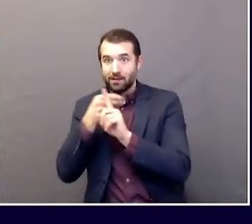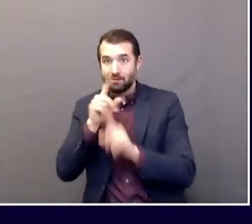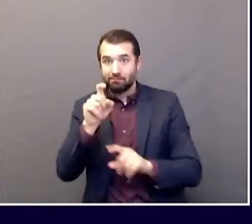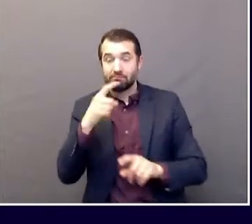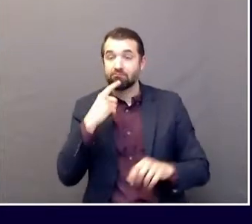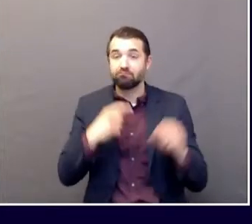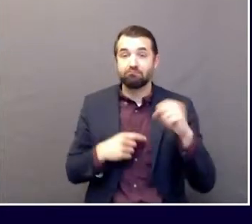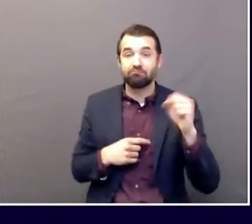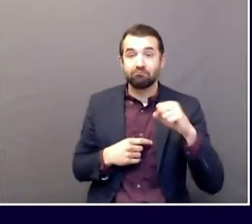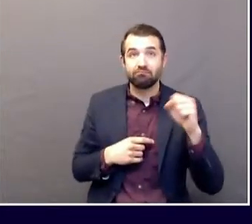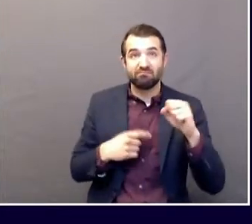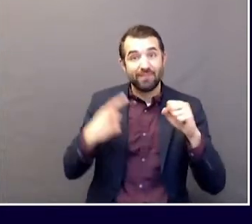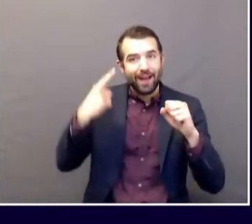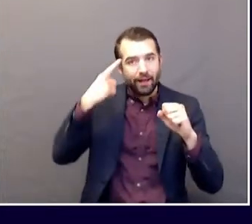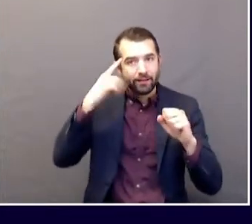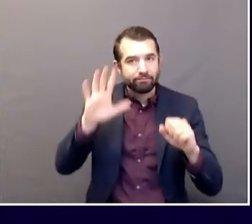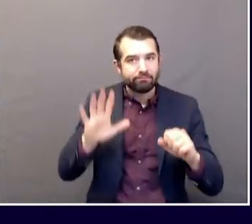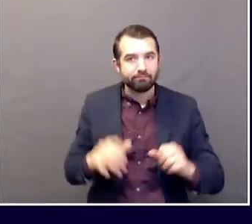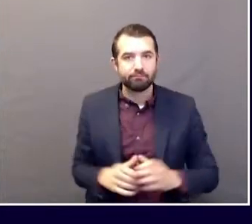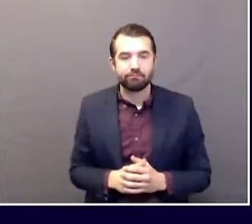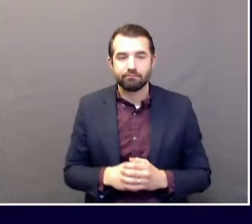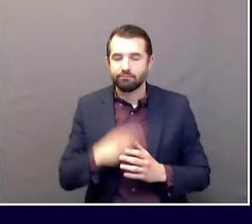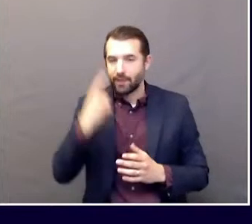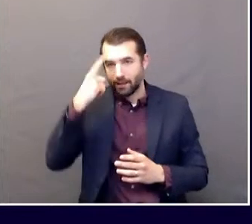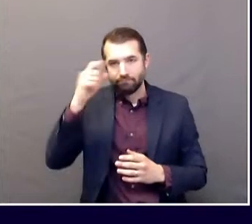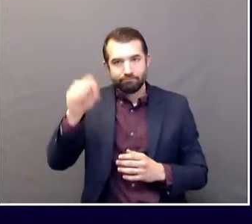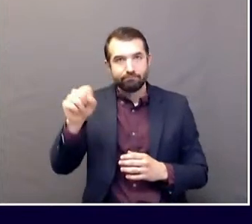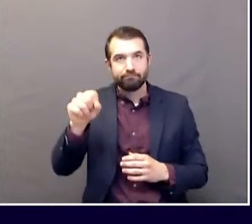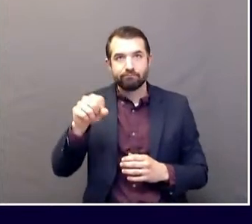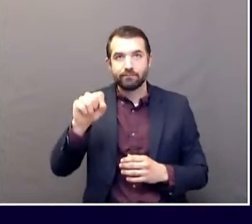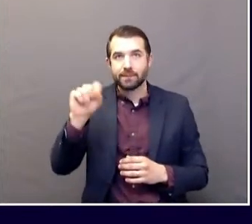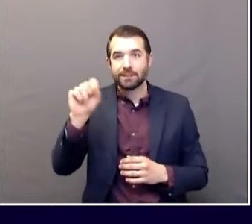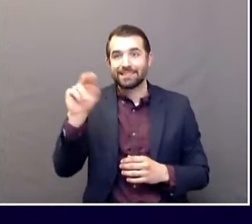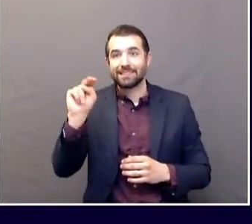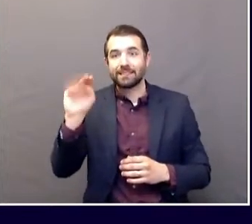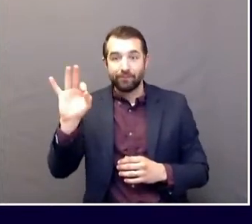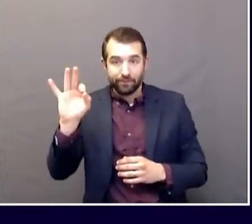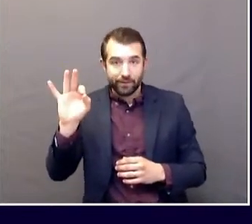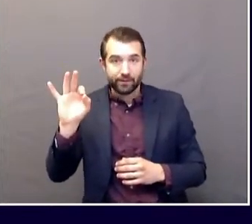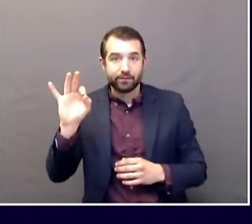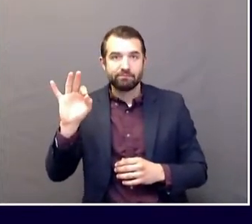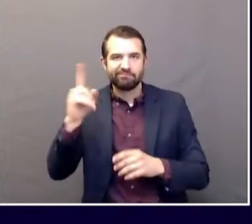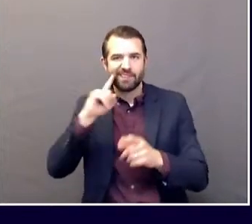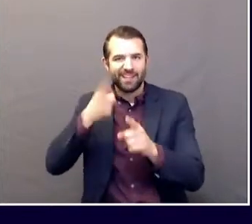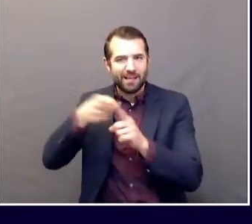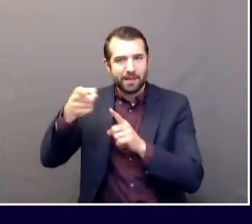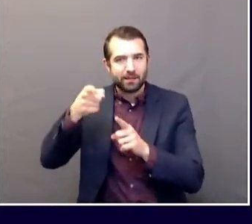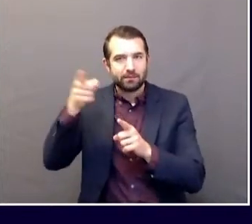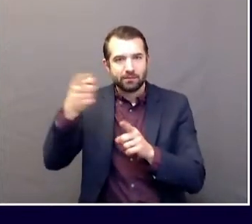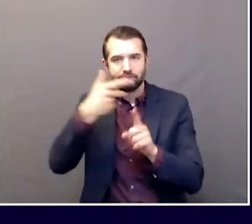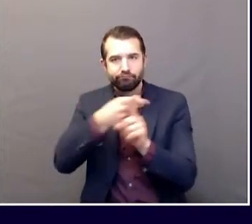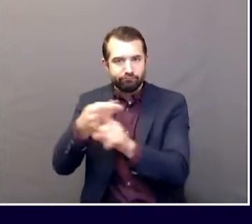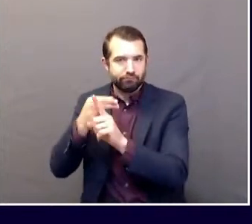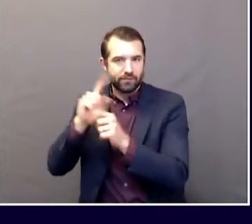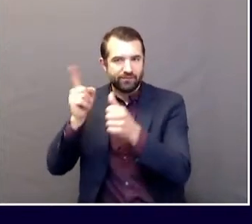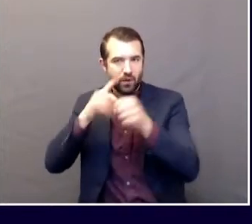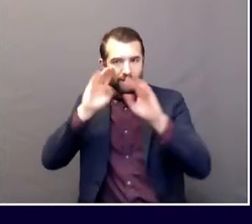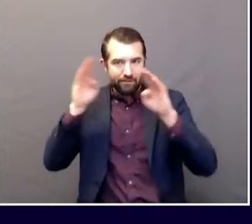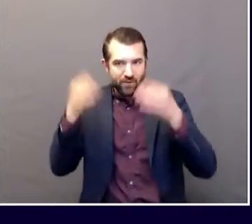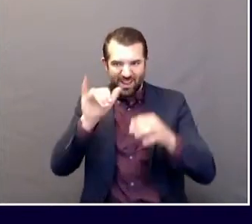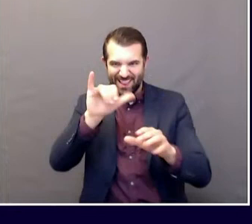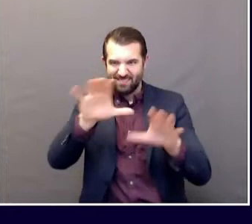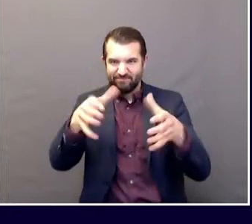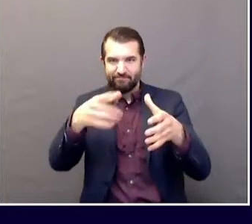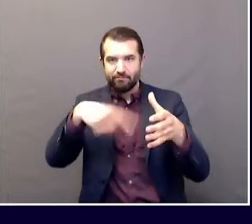rates, particularly in skilled nursing facilities, where we started our vaccination efforts. There is probably